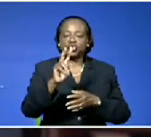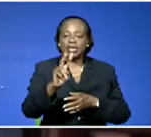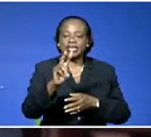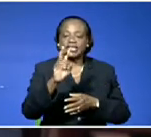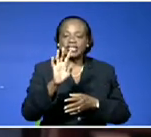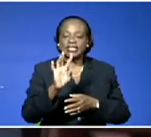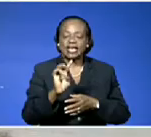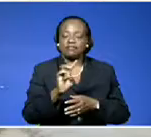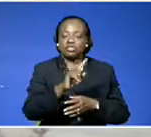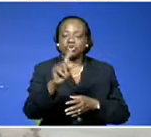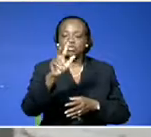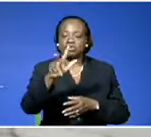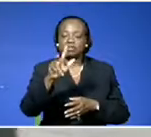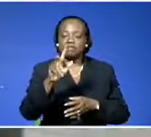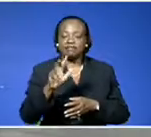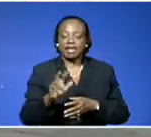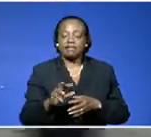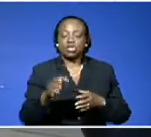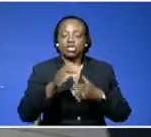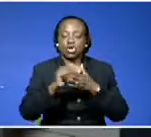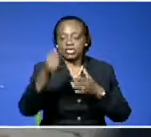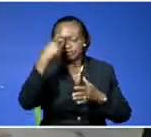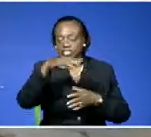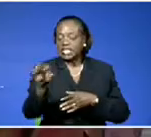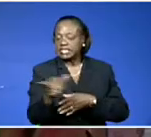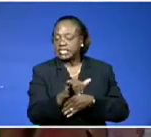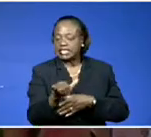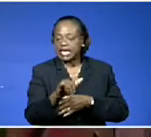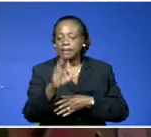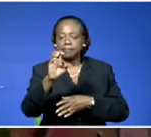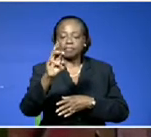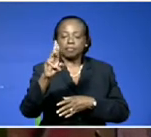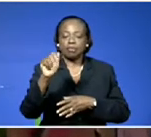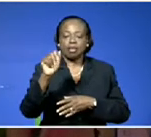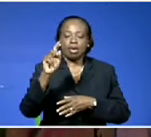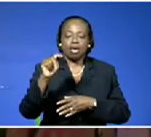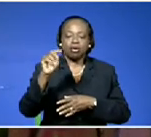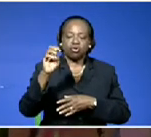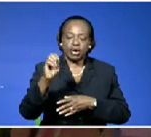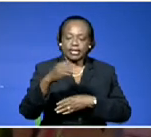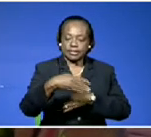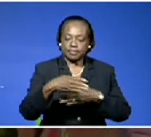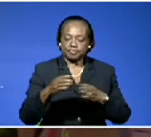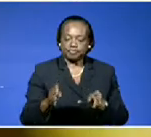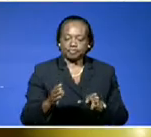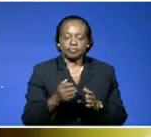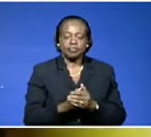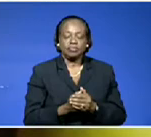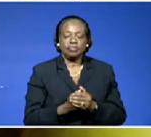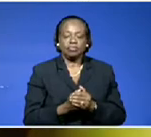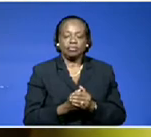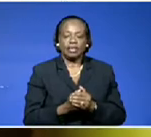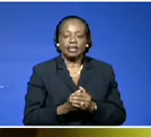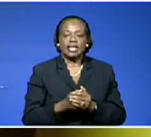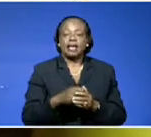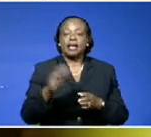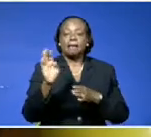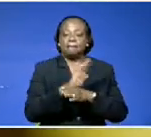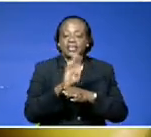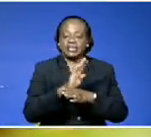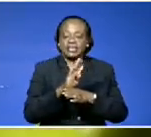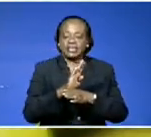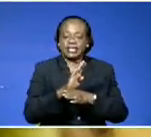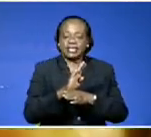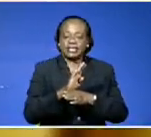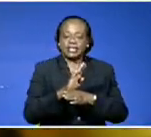$35 for that same crate. Minister Wells says it is also important for fruit and vegetable vendors to remember that businesses survive on a number